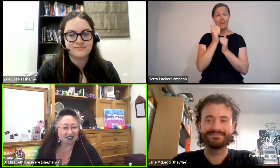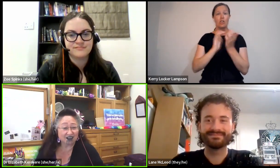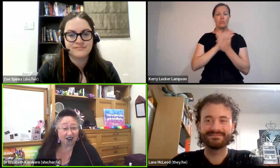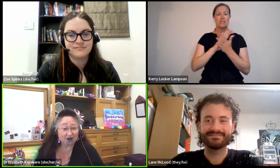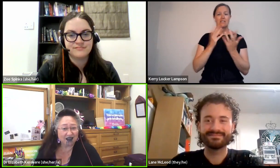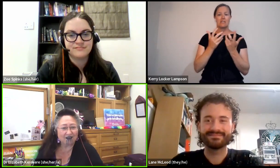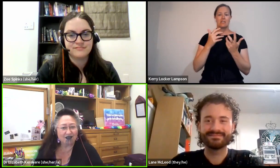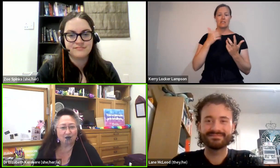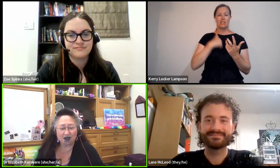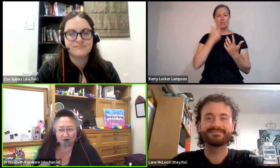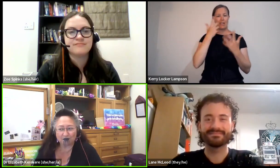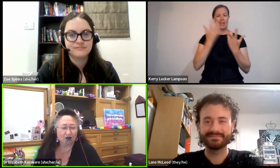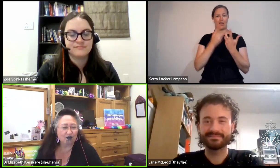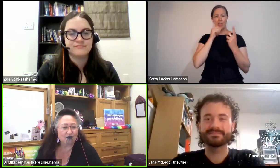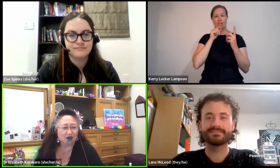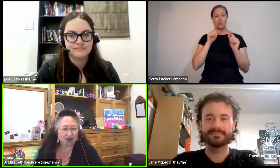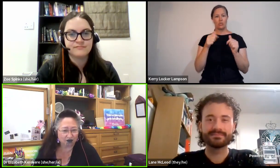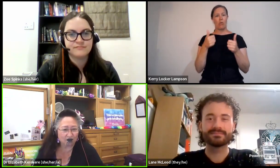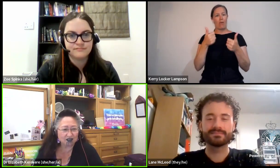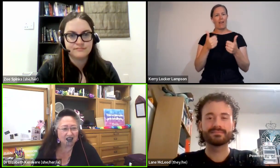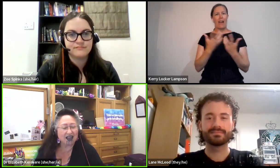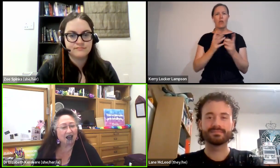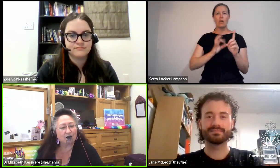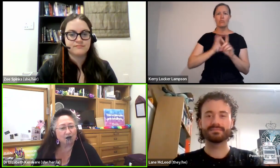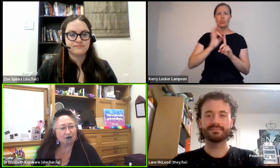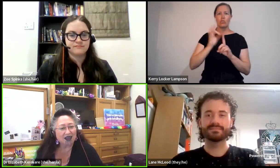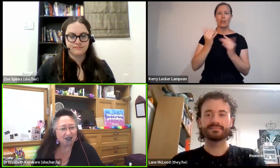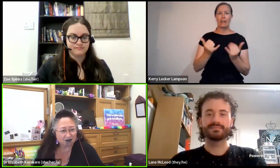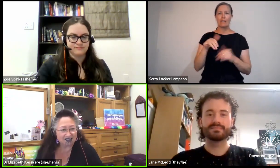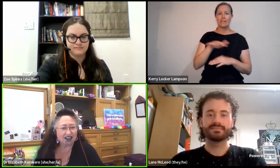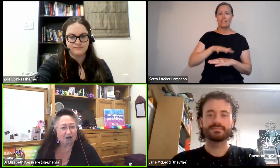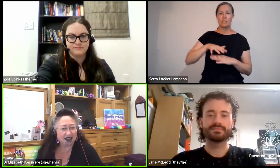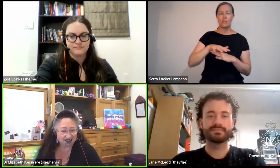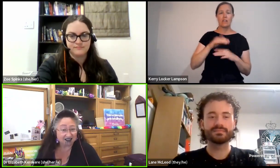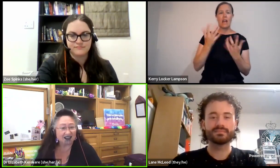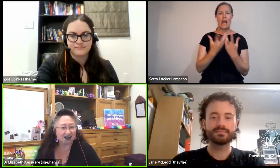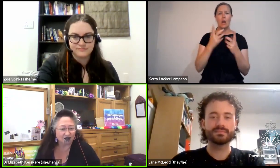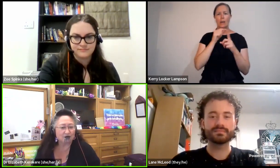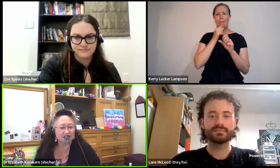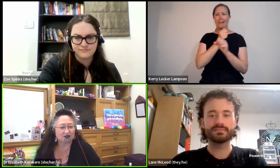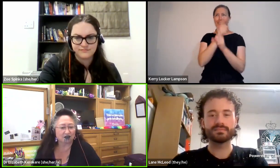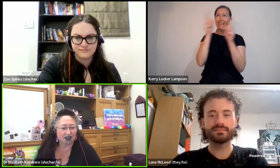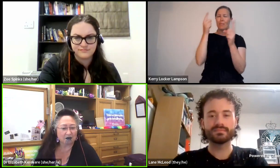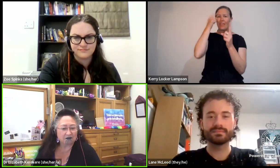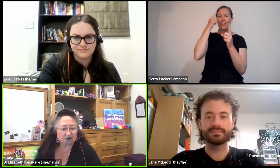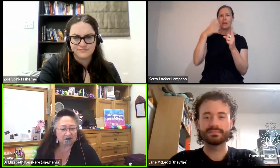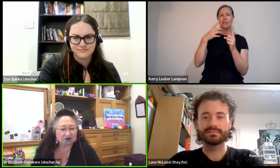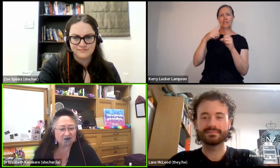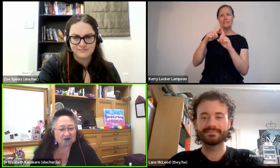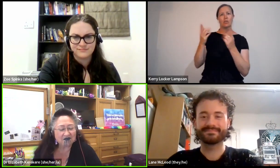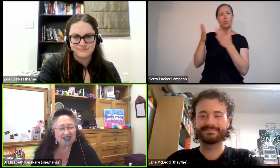done in style? How can we improve what they've got? How can we make them think about things a little bit differently?